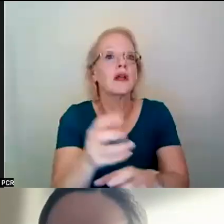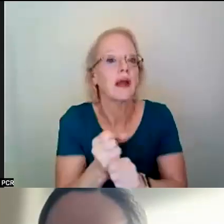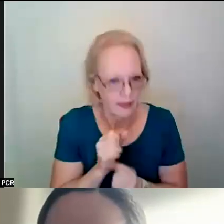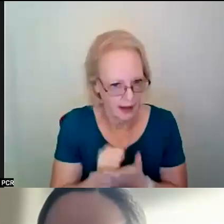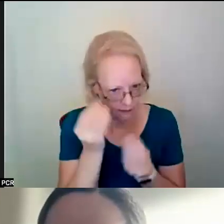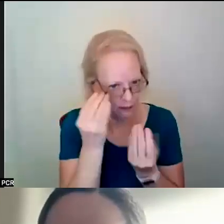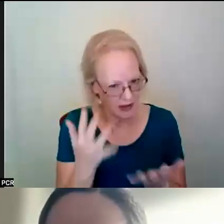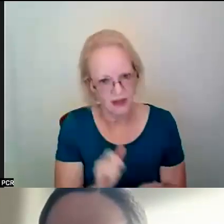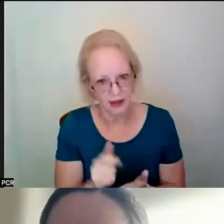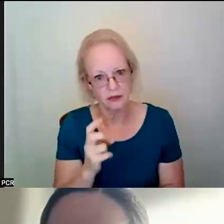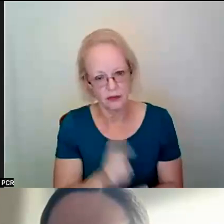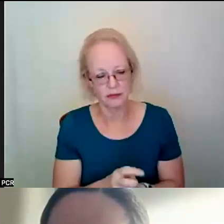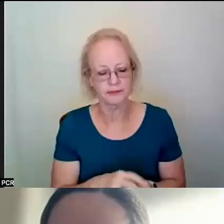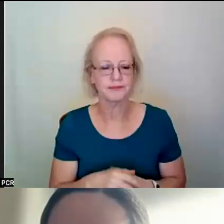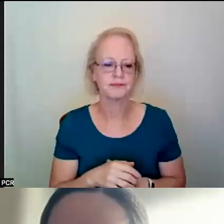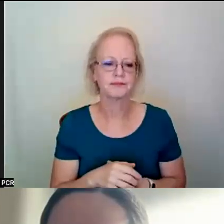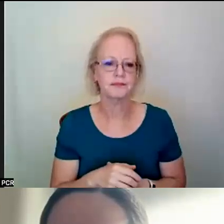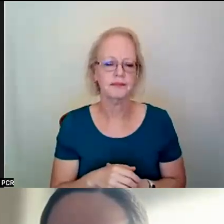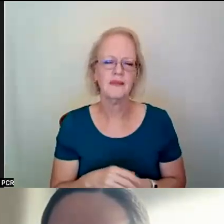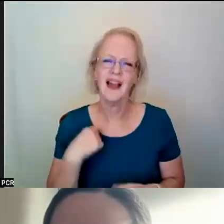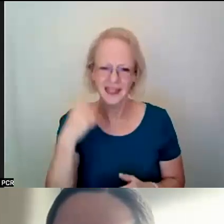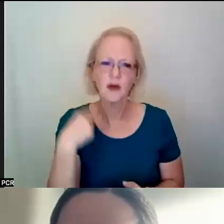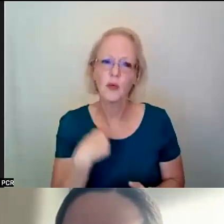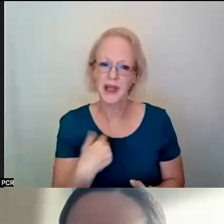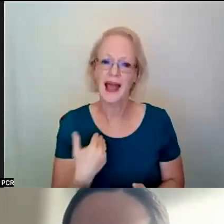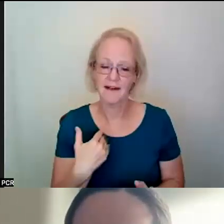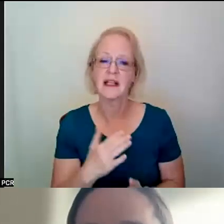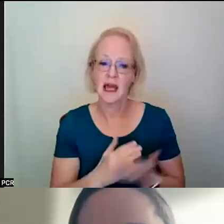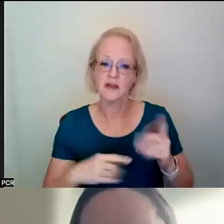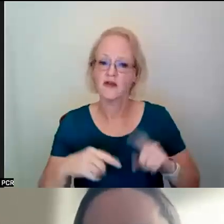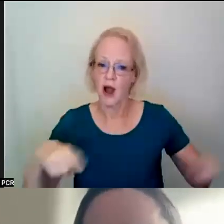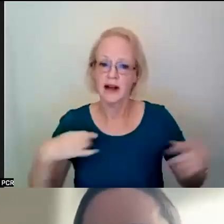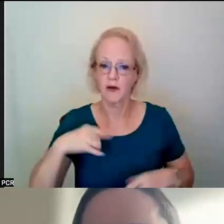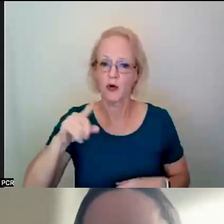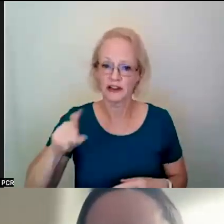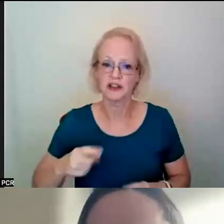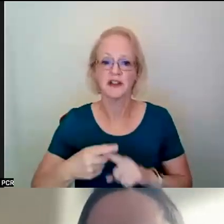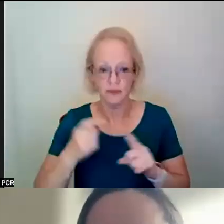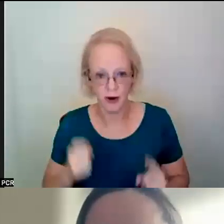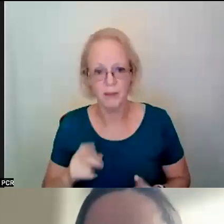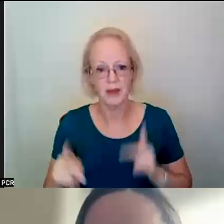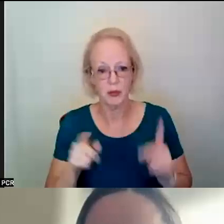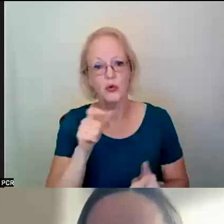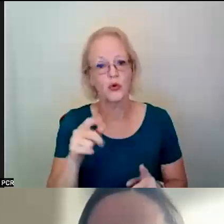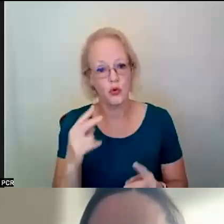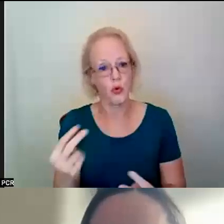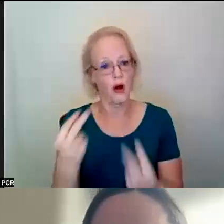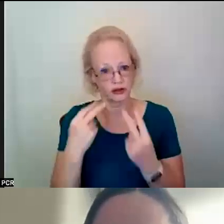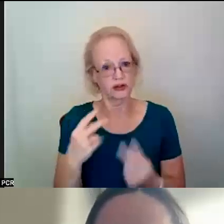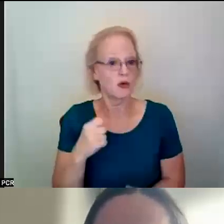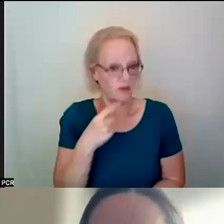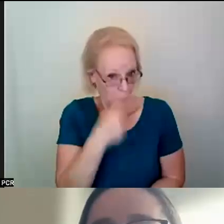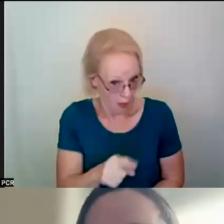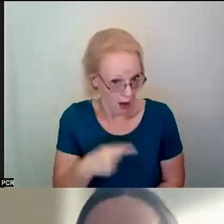think we have really a nice variety of audience questions, and if you don't mind, I would like to dive into